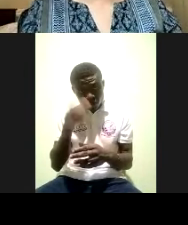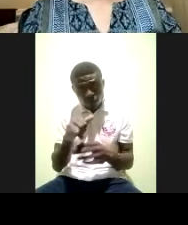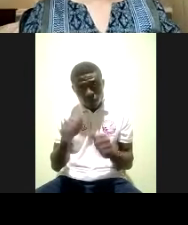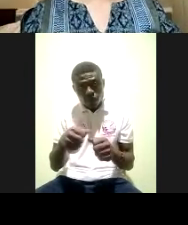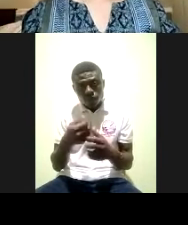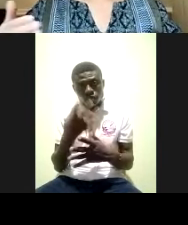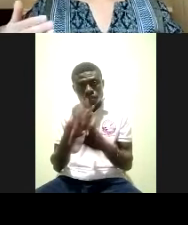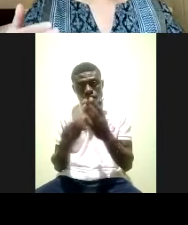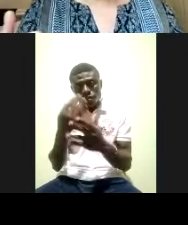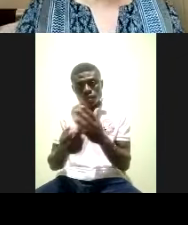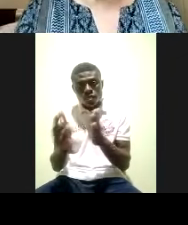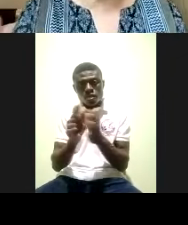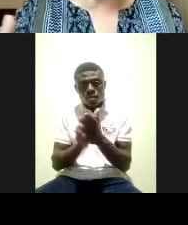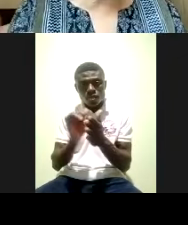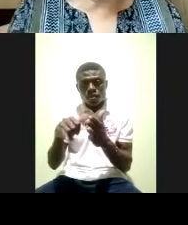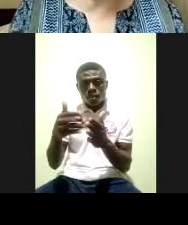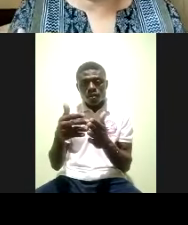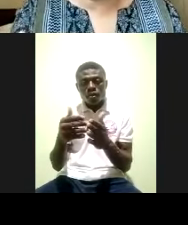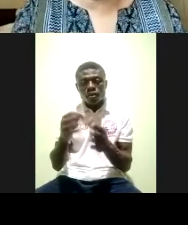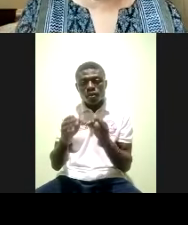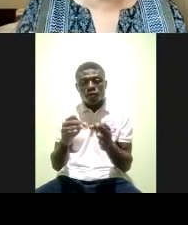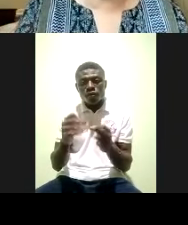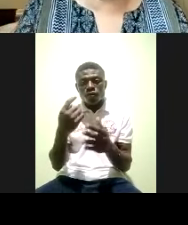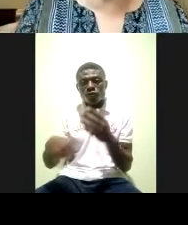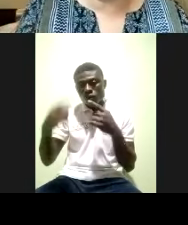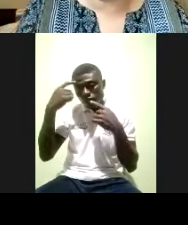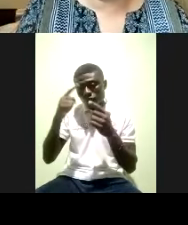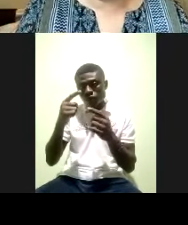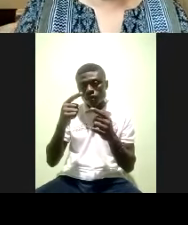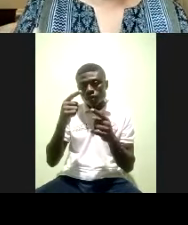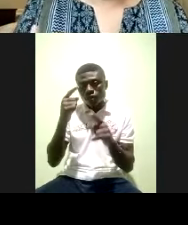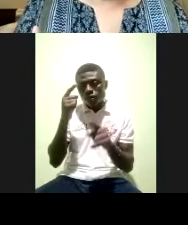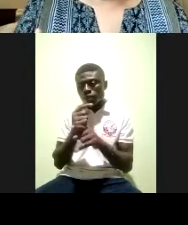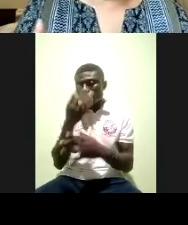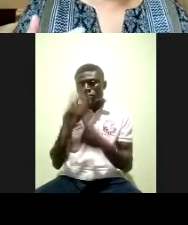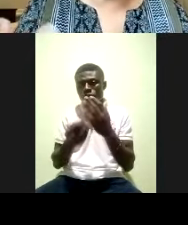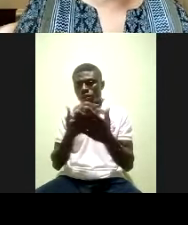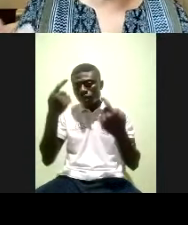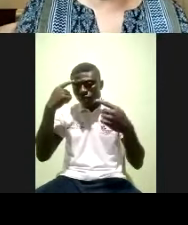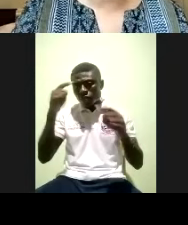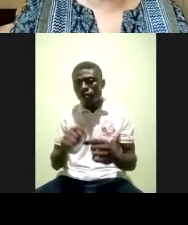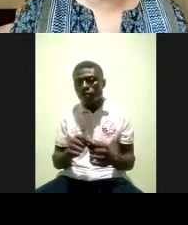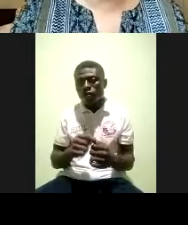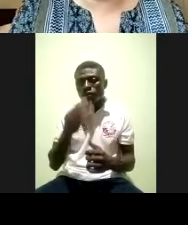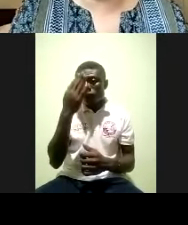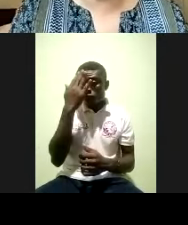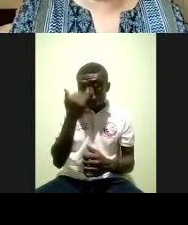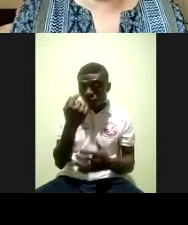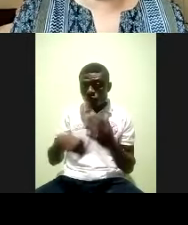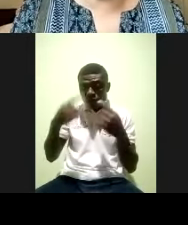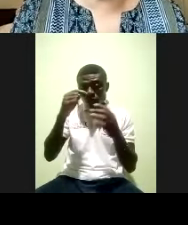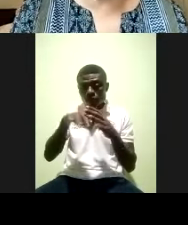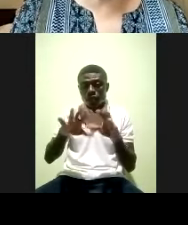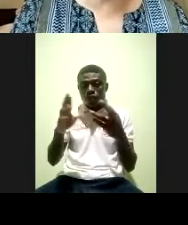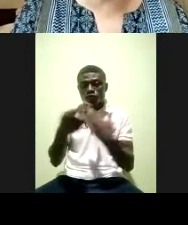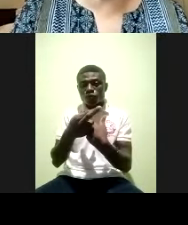the instructions given in what's happening around them. They can miss out. They can miss out what's happening in the classroom